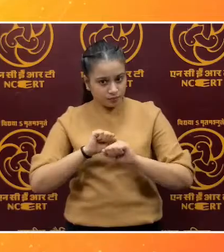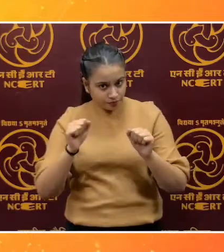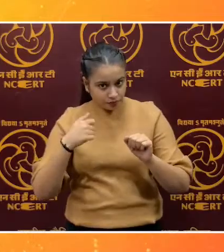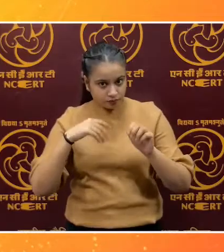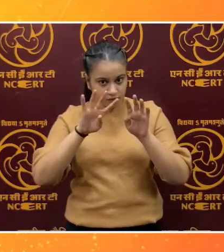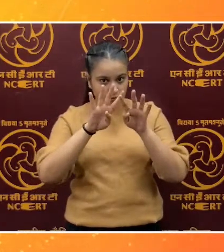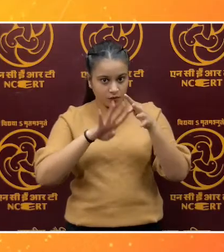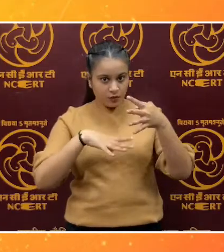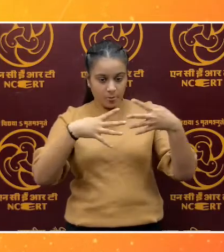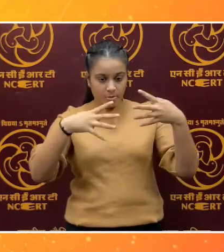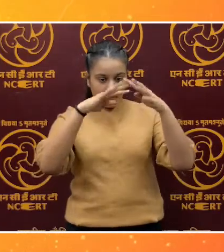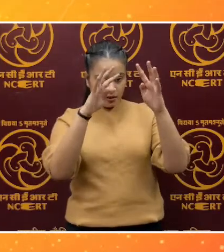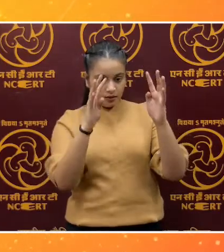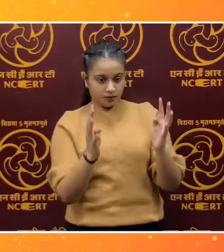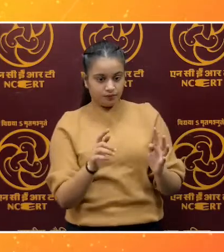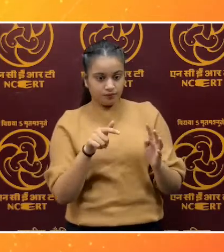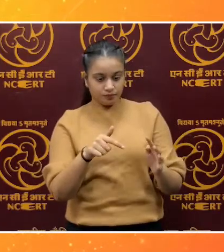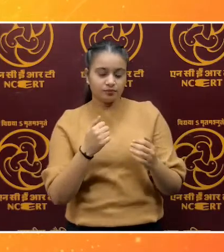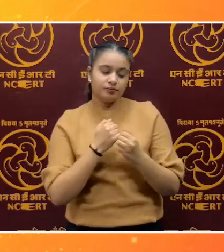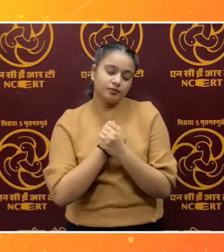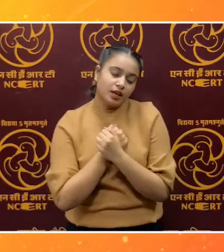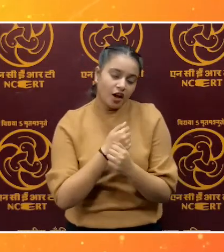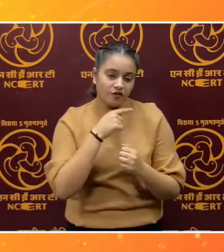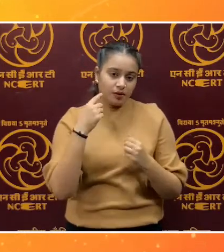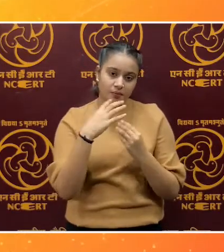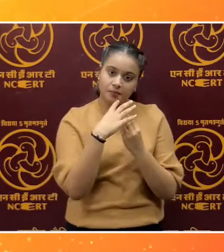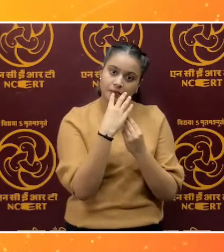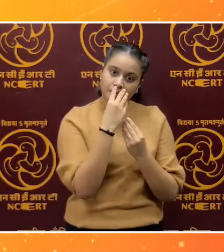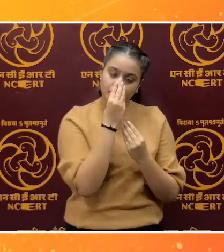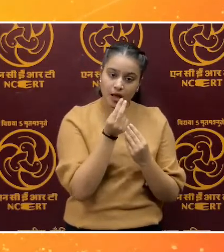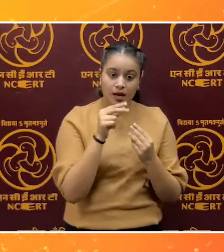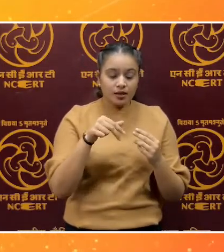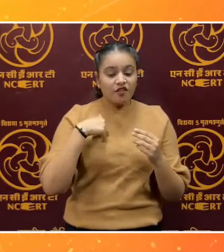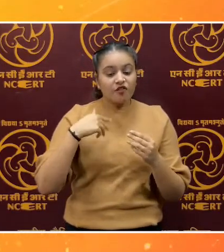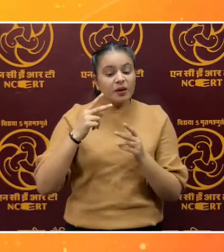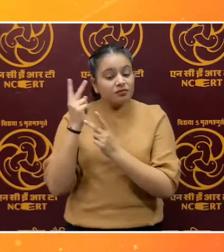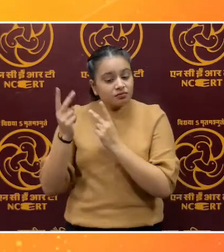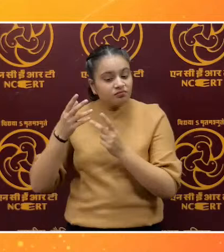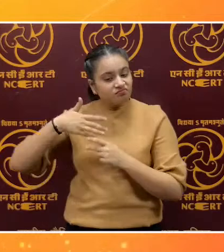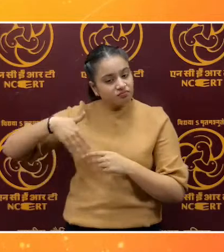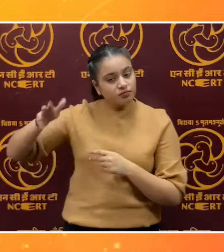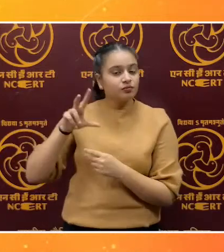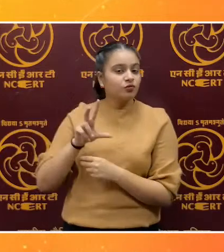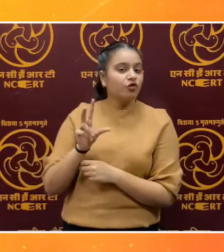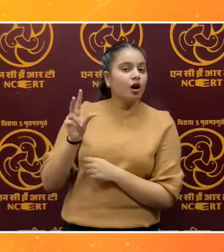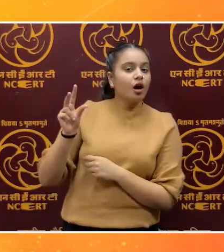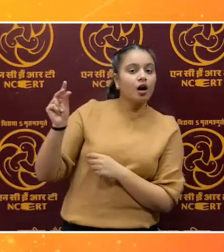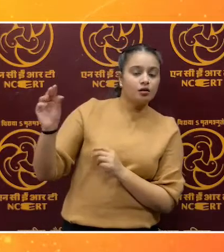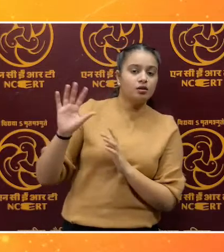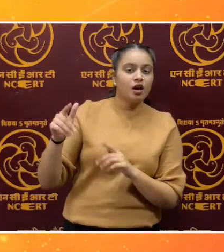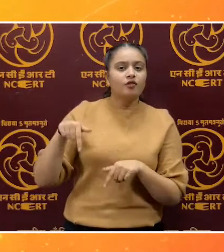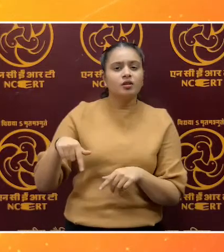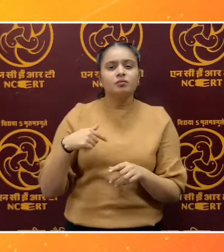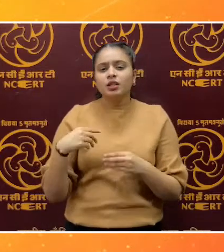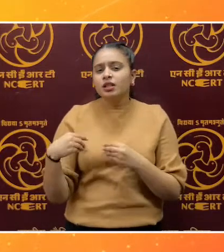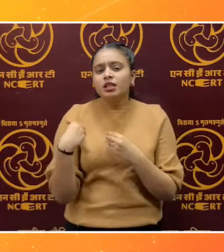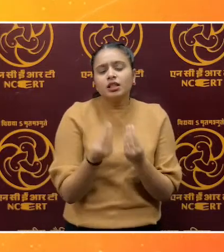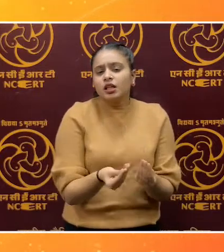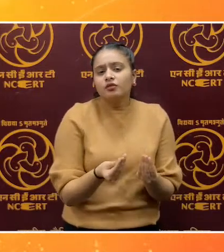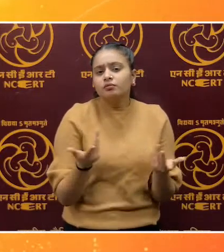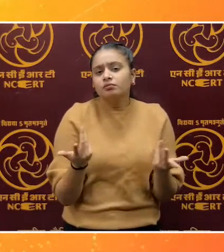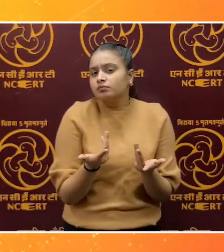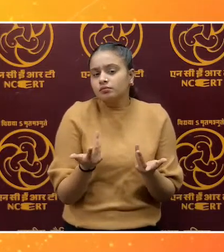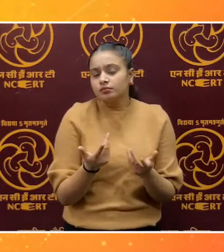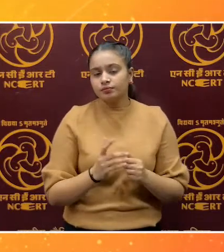and said, "My beloved parrot, I am about to travel to a far off land. What can I bring you from